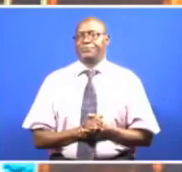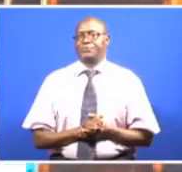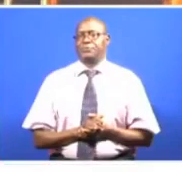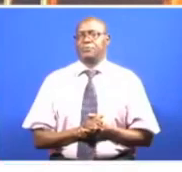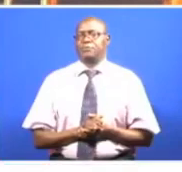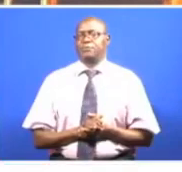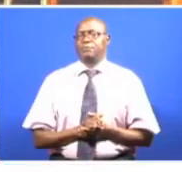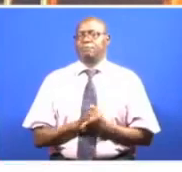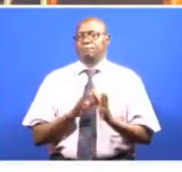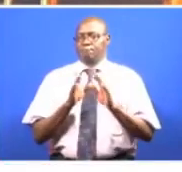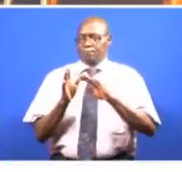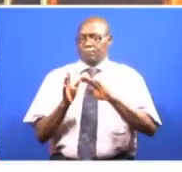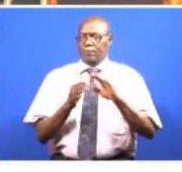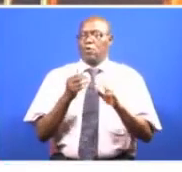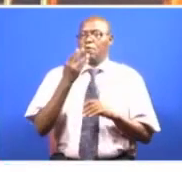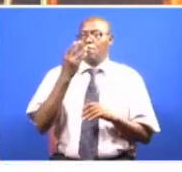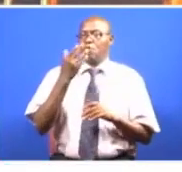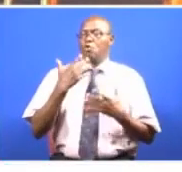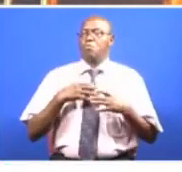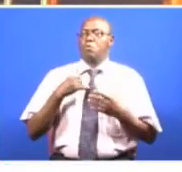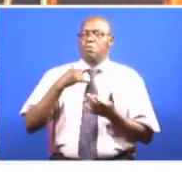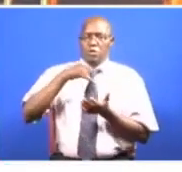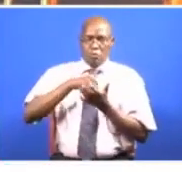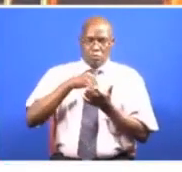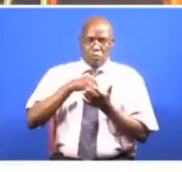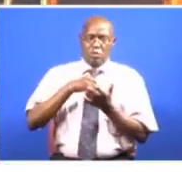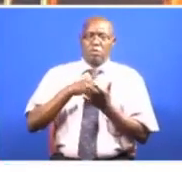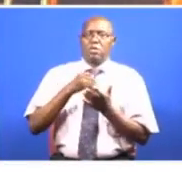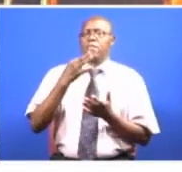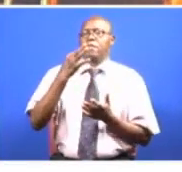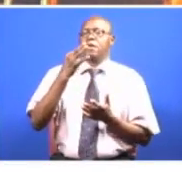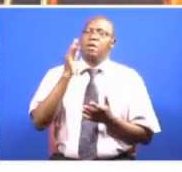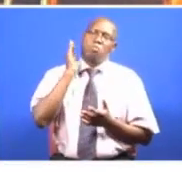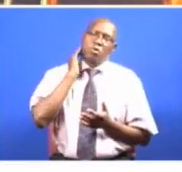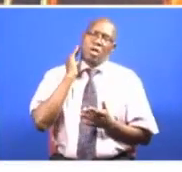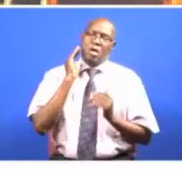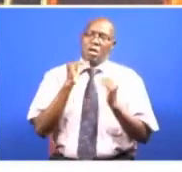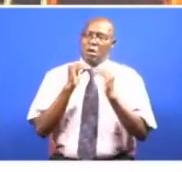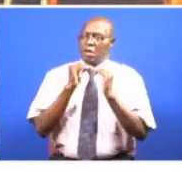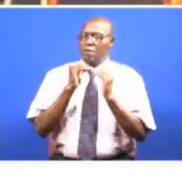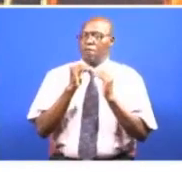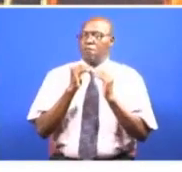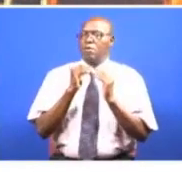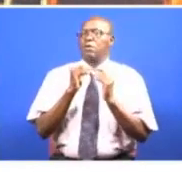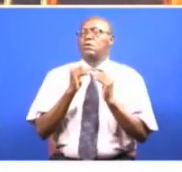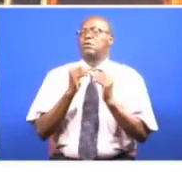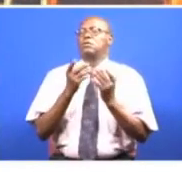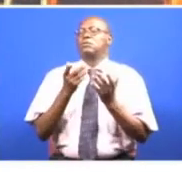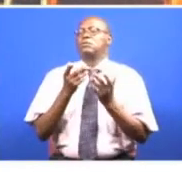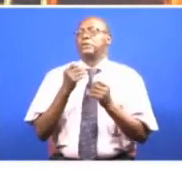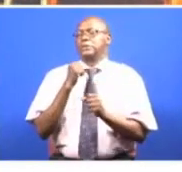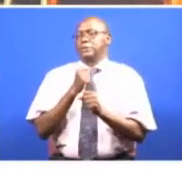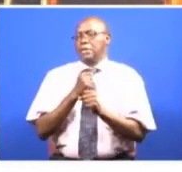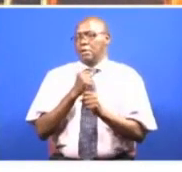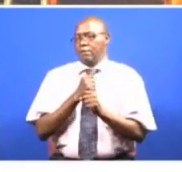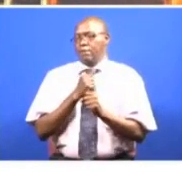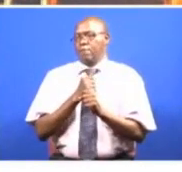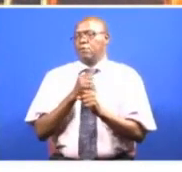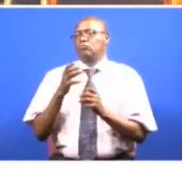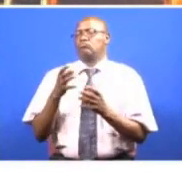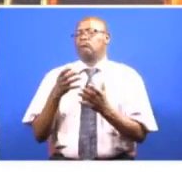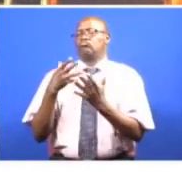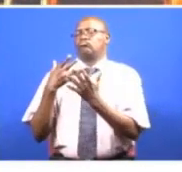Moving on, four people, including three Muranga Level 5 hospital staff, were arrested over the weekend on suspicion of theft